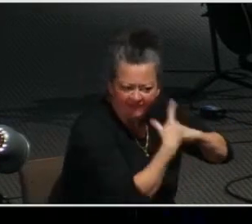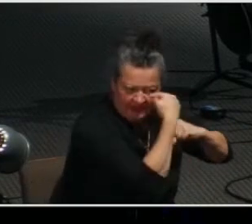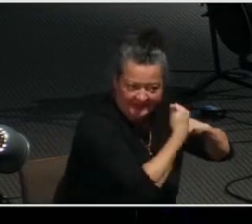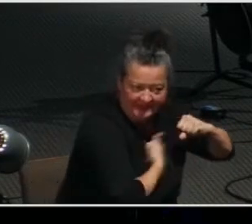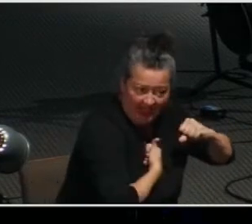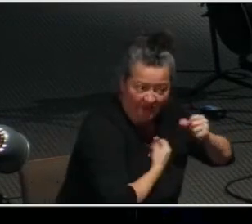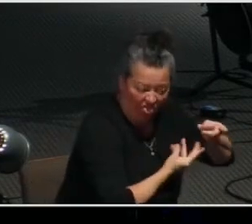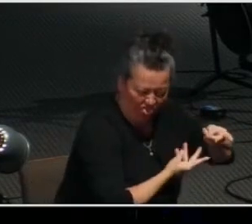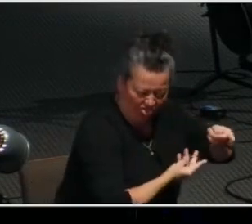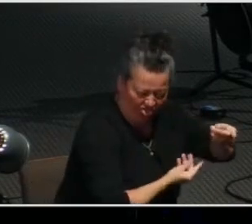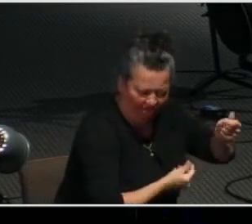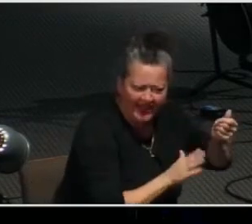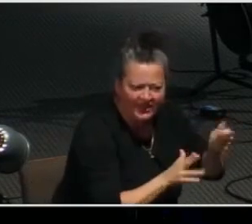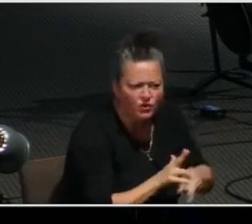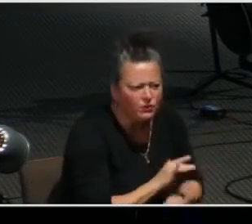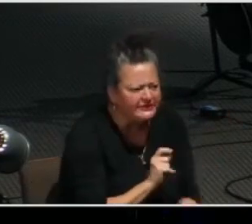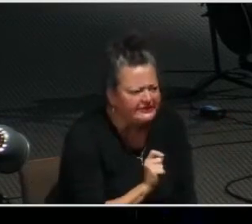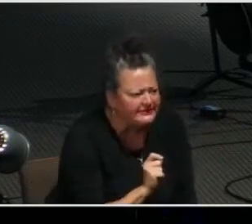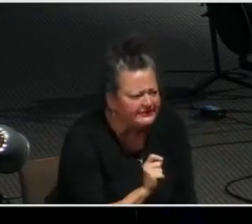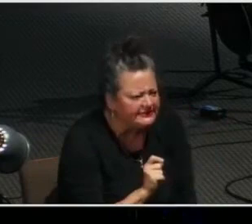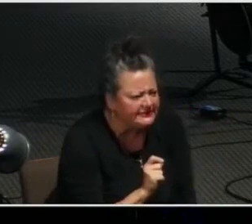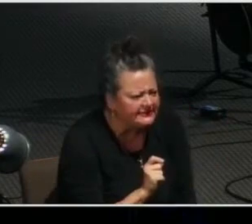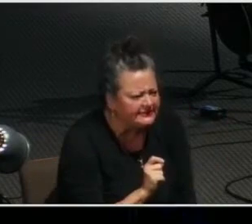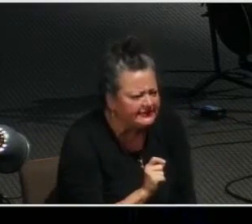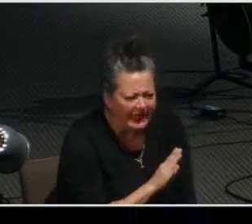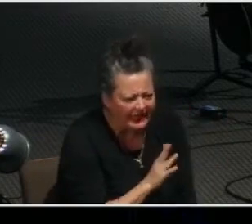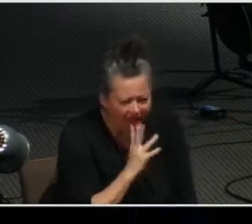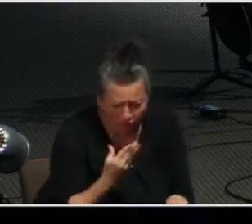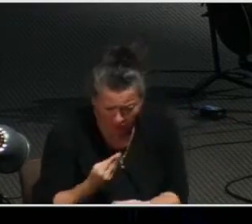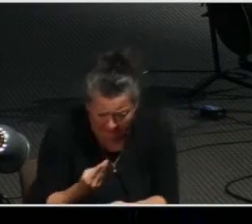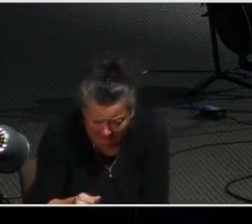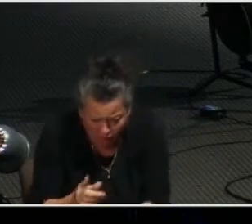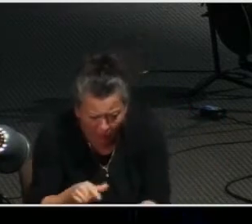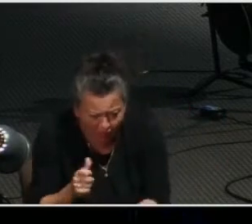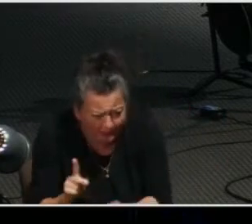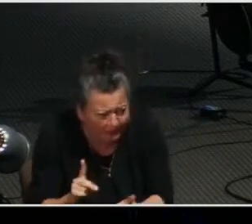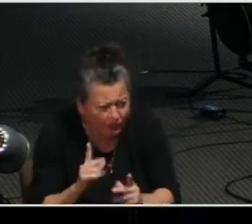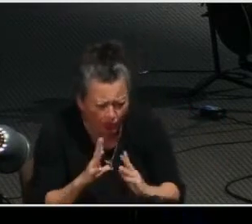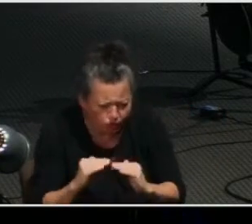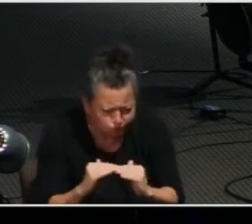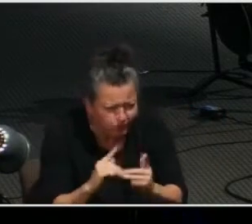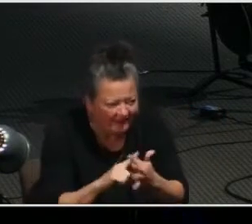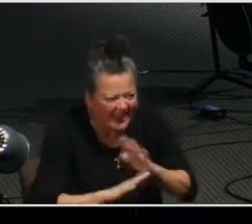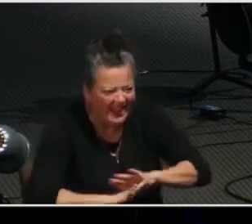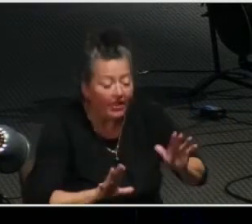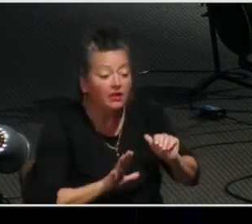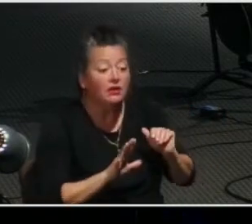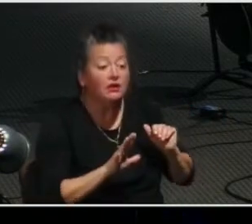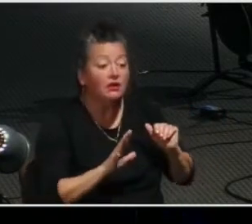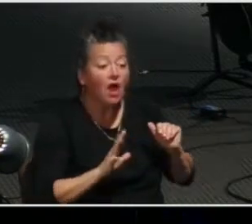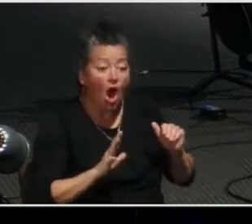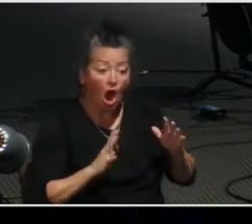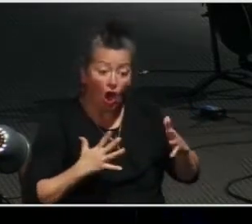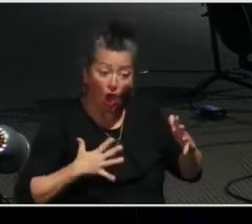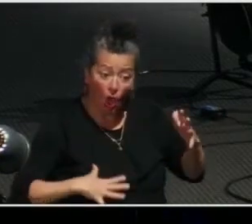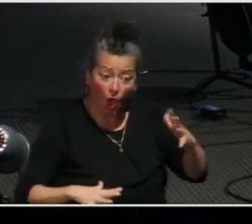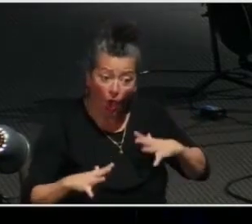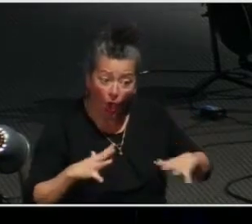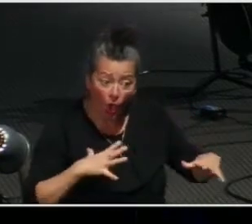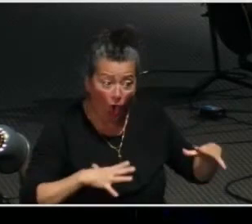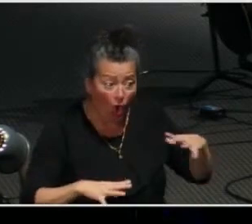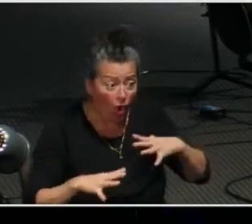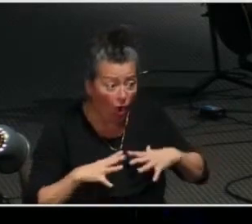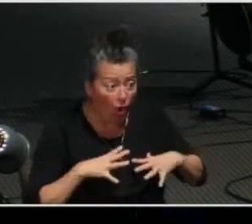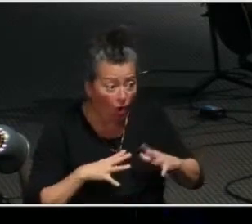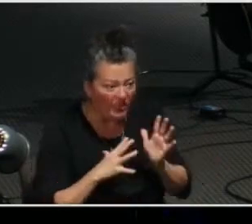eaten by moths are wasted. So the rich had many beautiful cloaks and dresses, but they had so